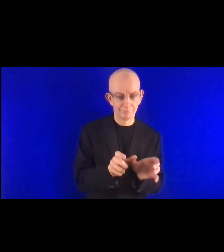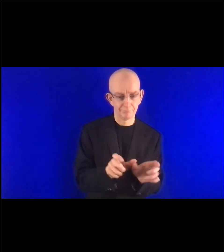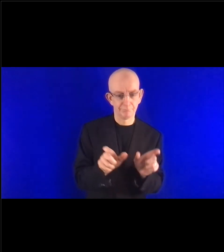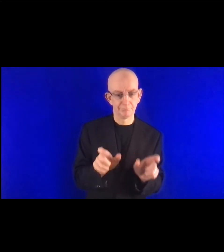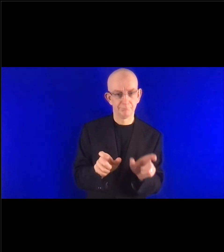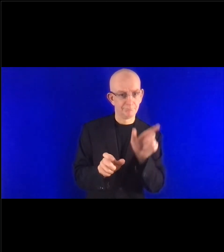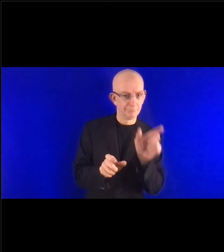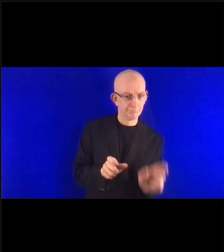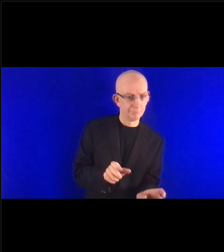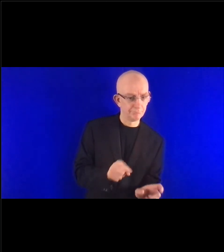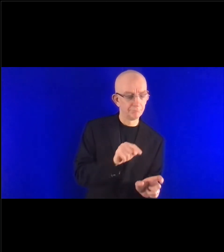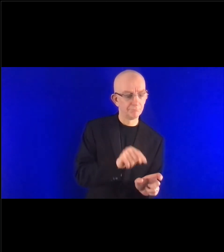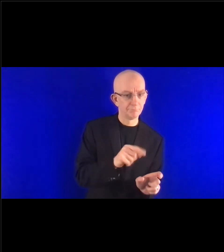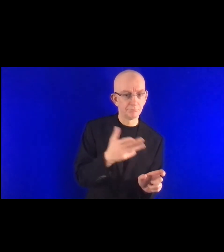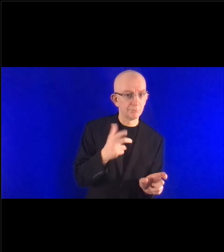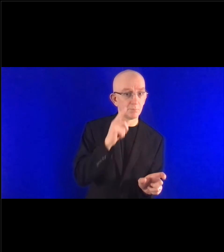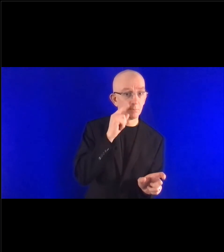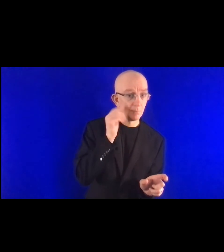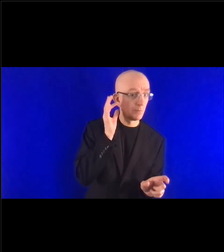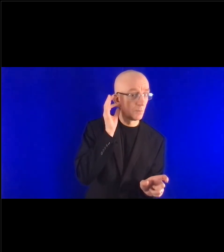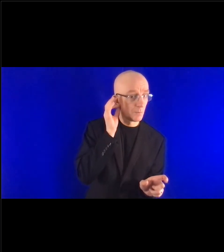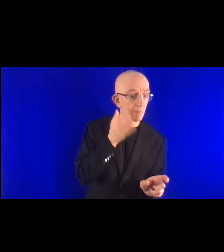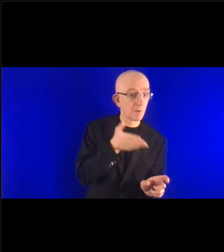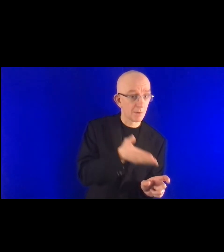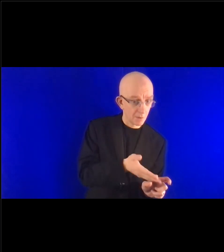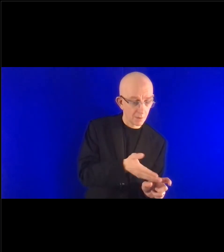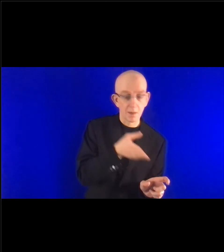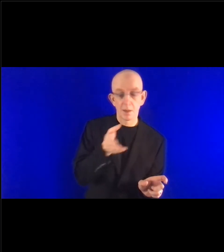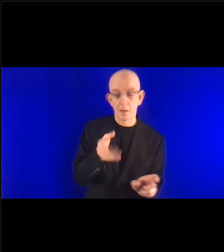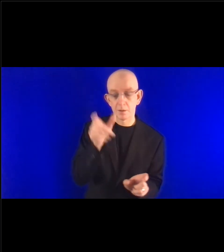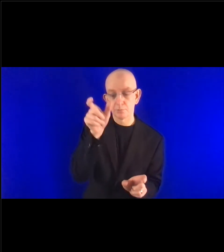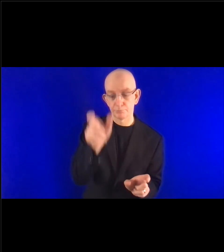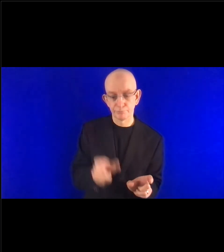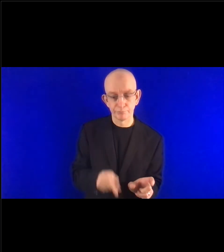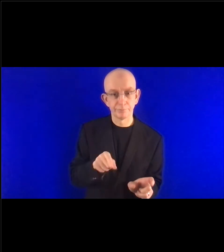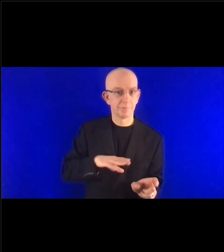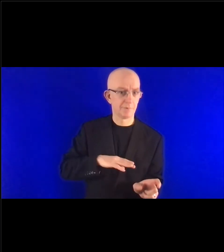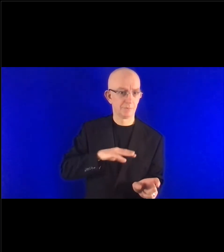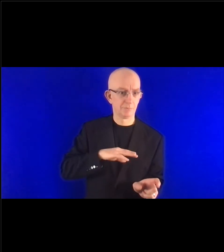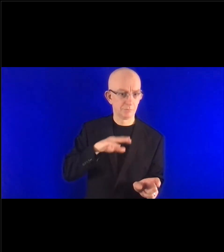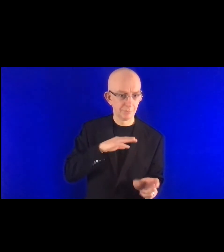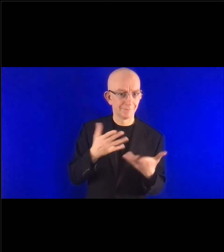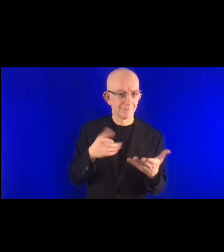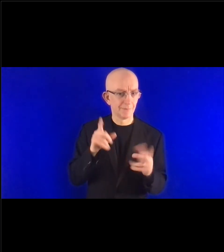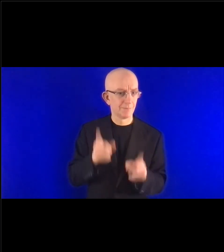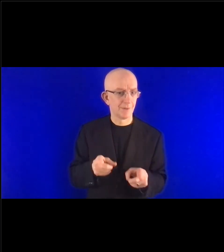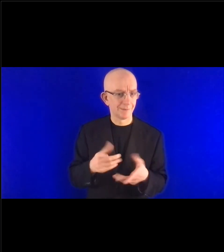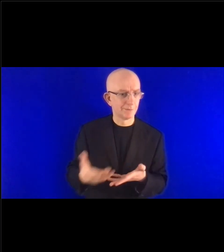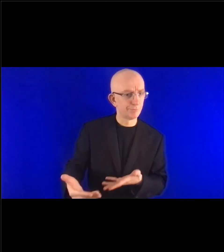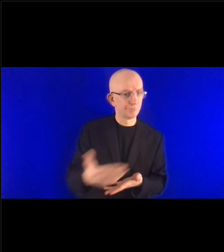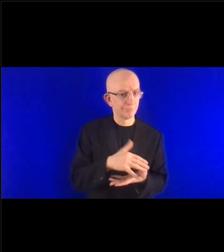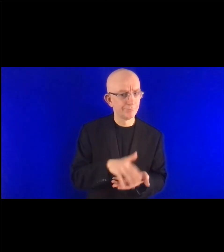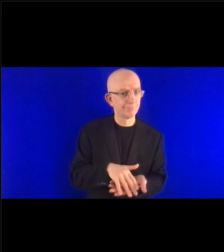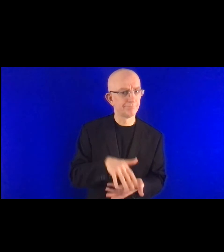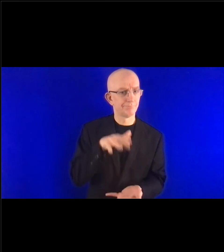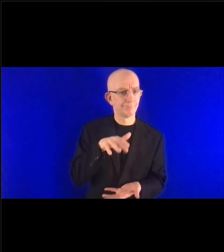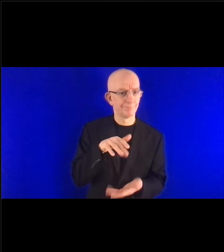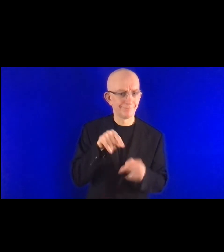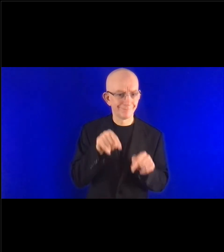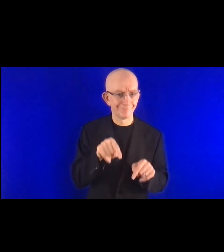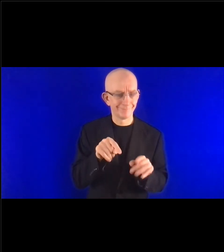sensitive, that is to say by sex, age, and others. We move on and ask ourselves,